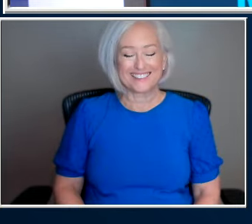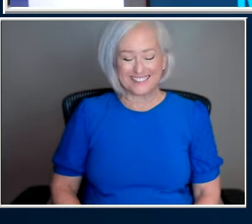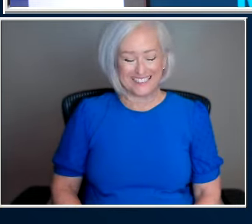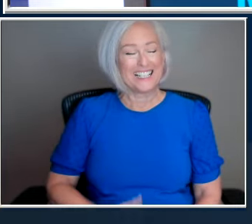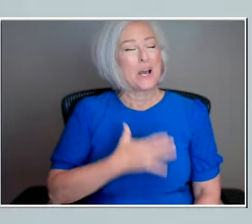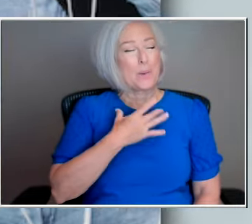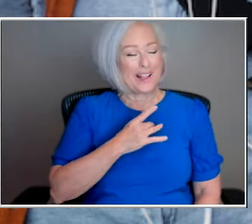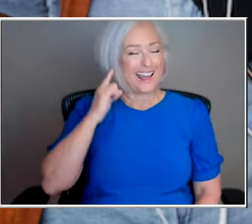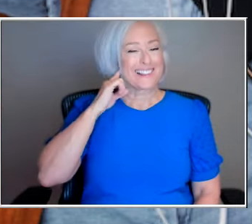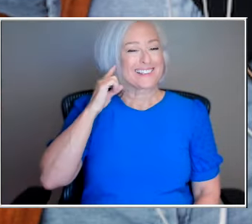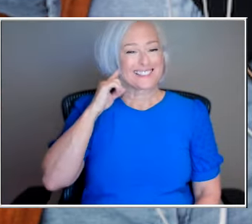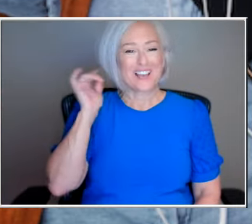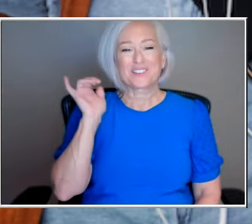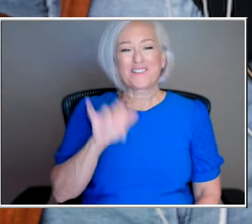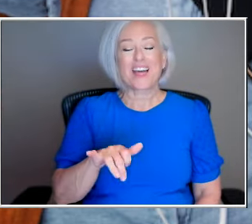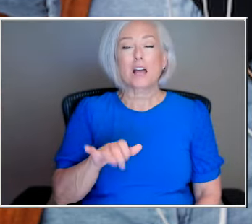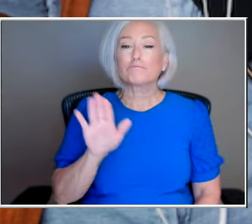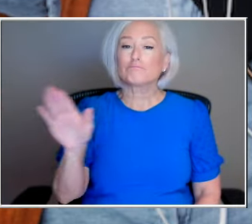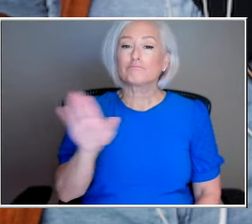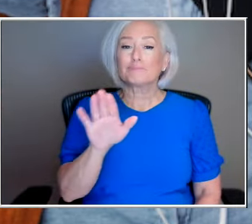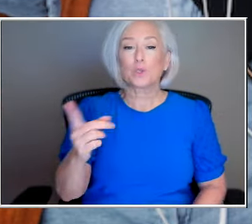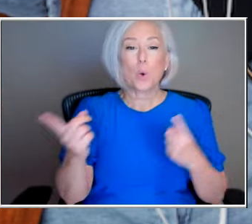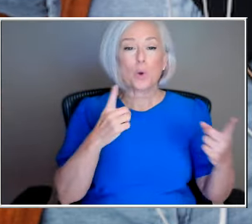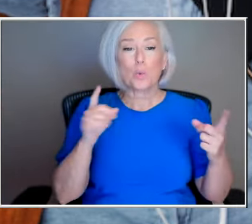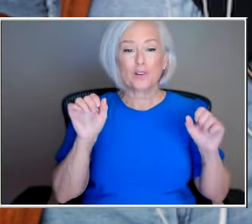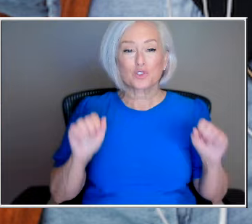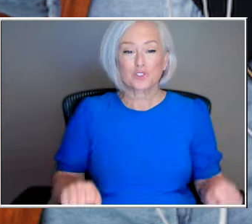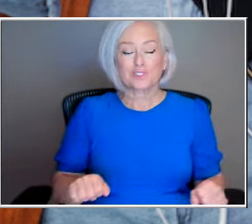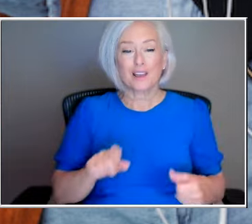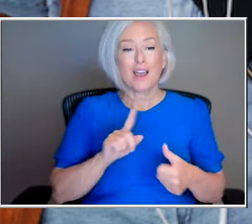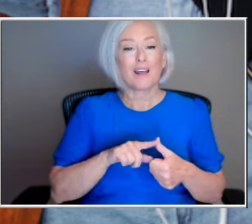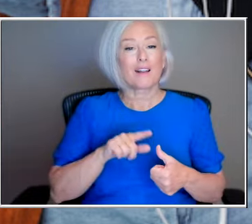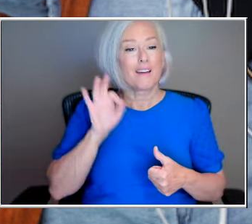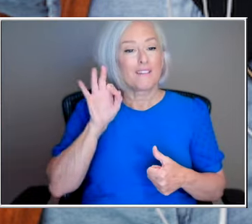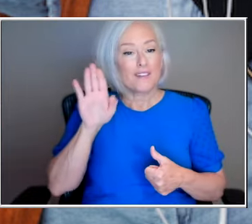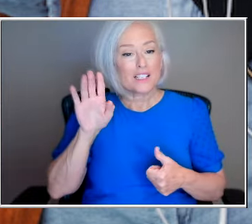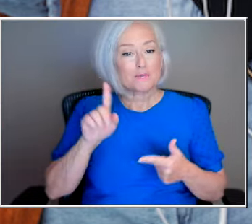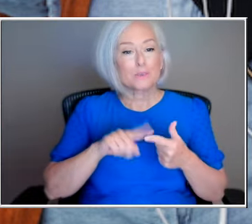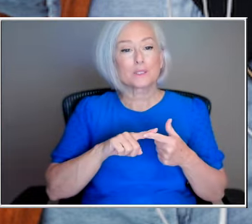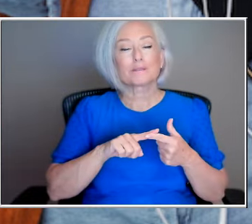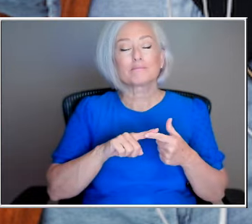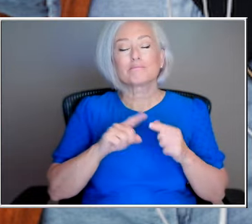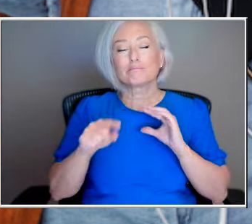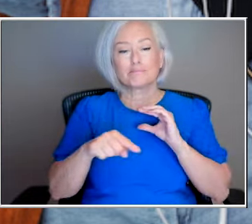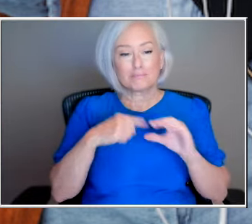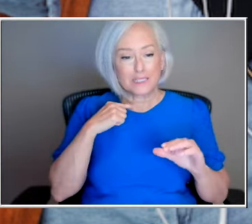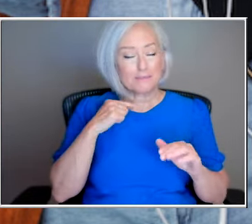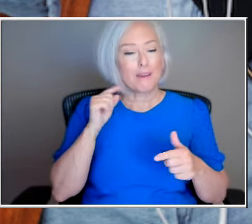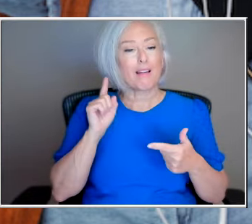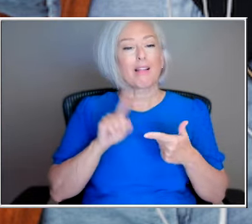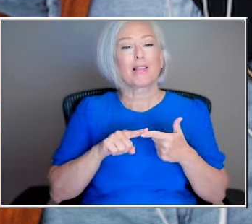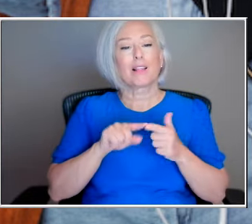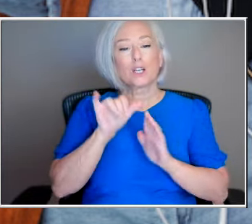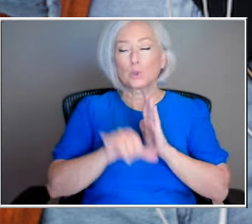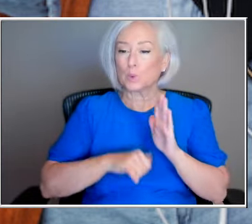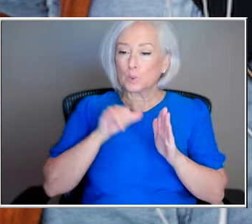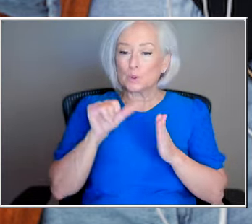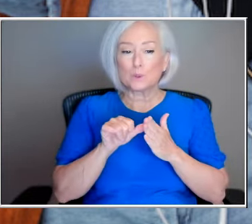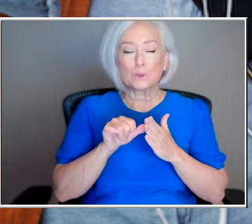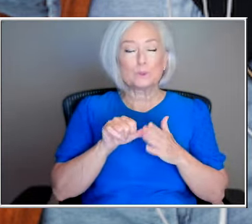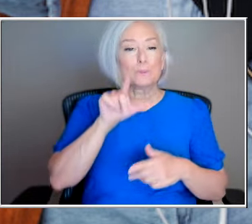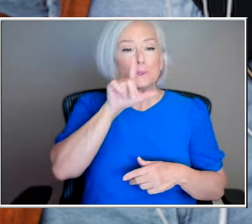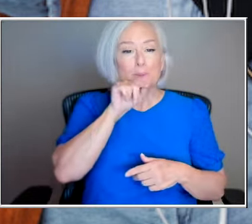sure to ask your questions. You can use the chat on YouTube or Facebook. We are also on the X platform. You can email the Medical News Network. All that information is